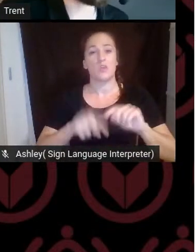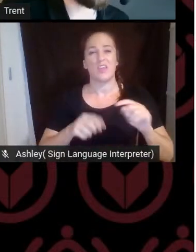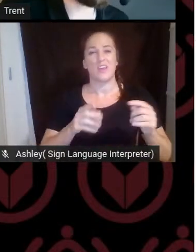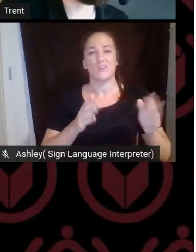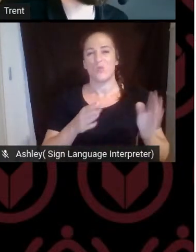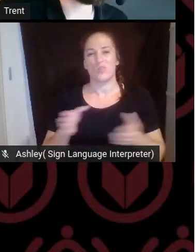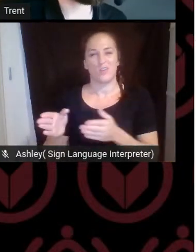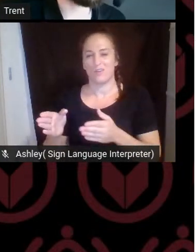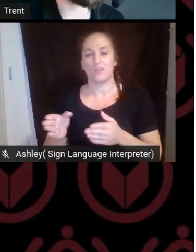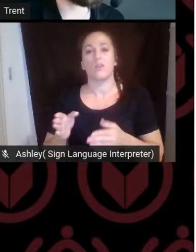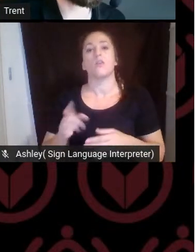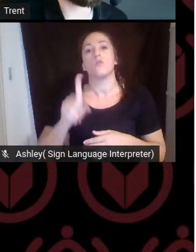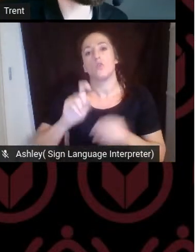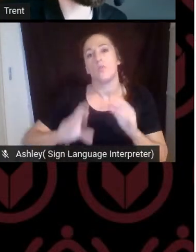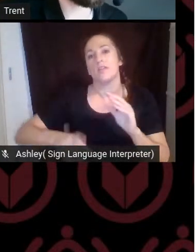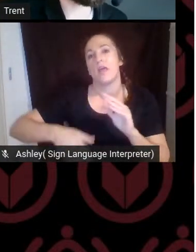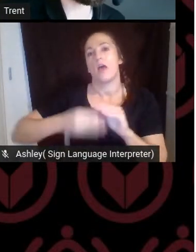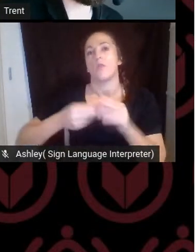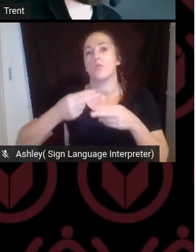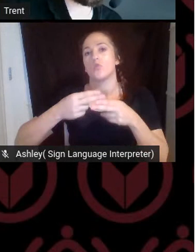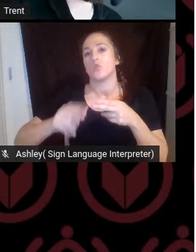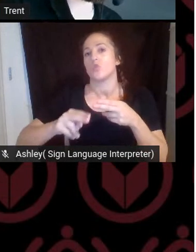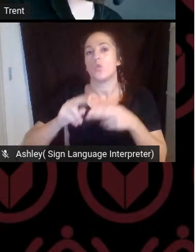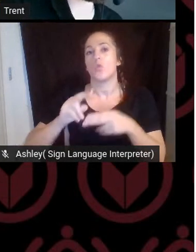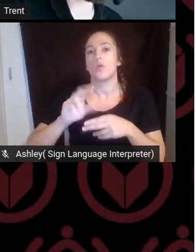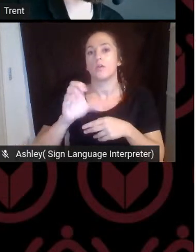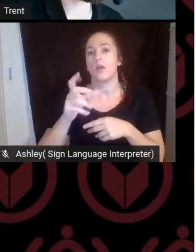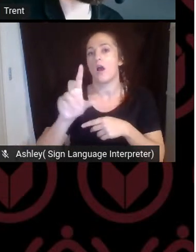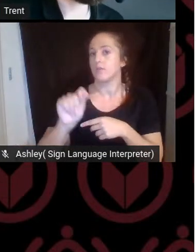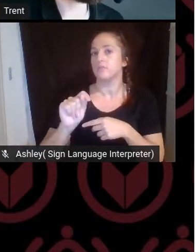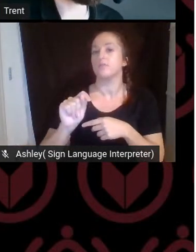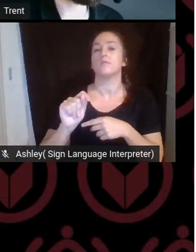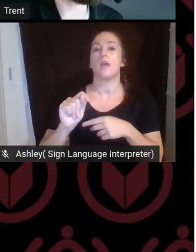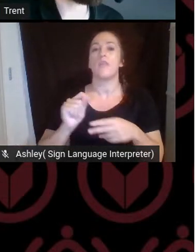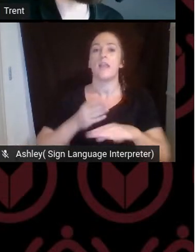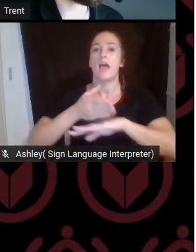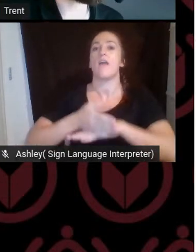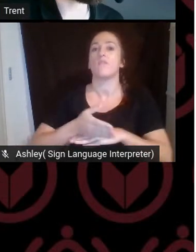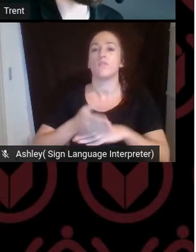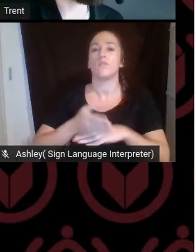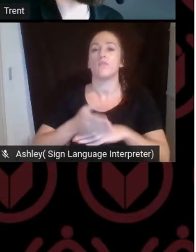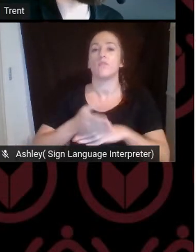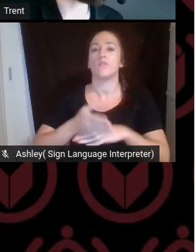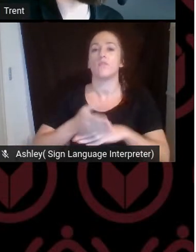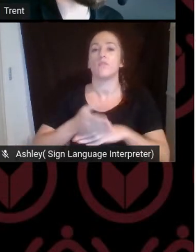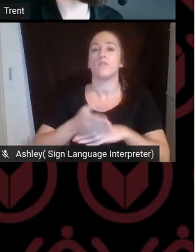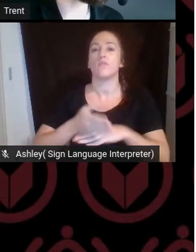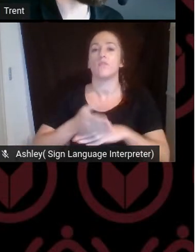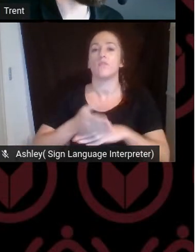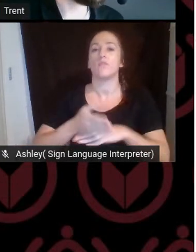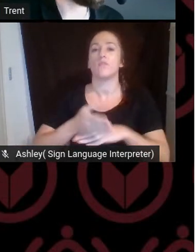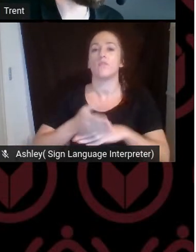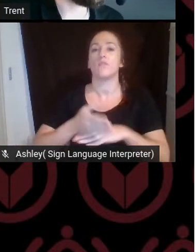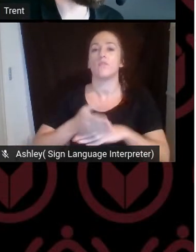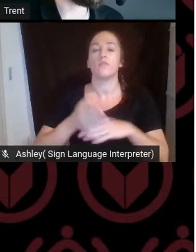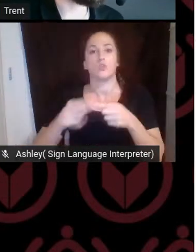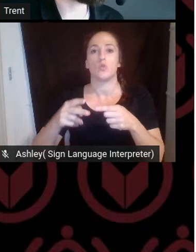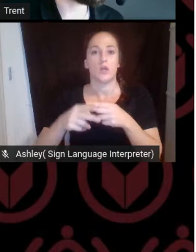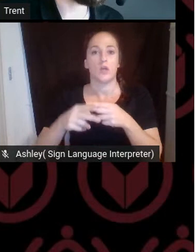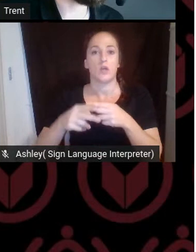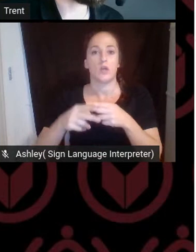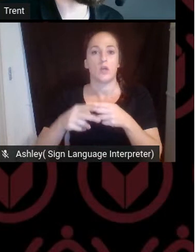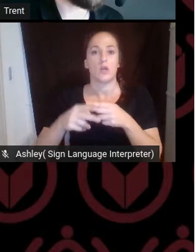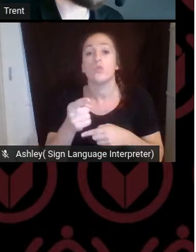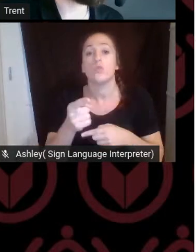you would have to add these as shortcuts to your drive and then organize those shortcuts. So if you right click on one of these files, and then